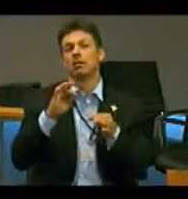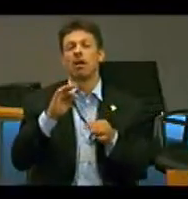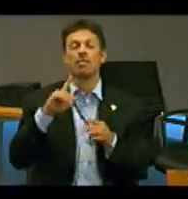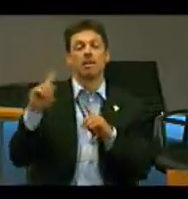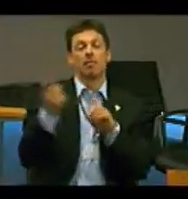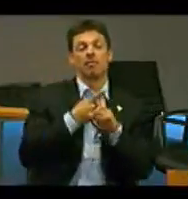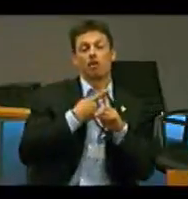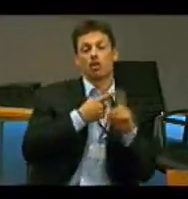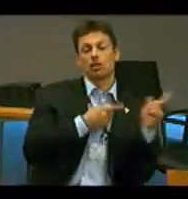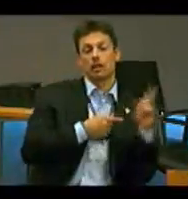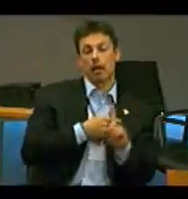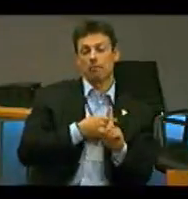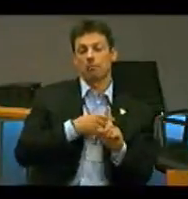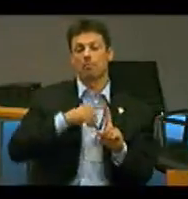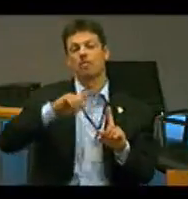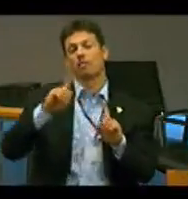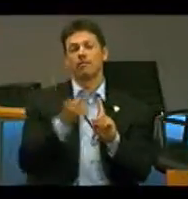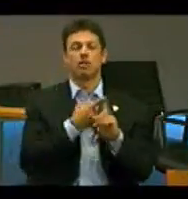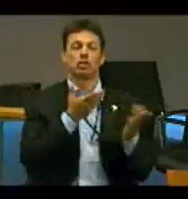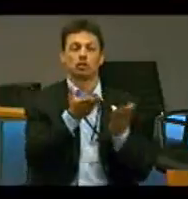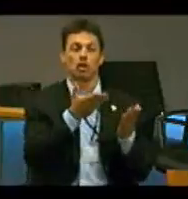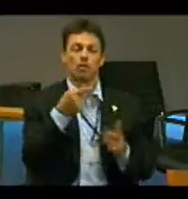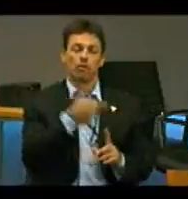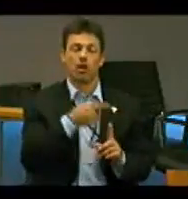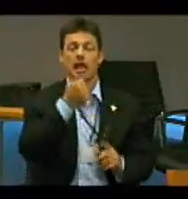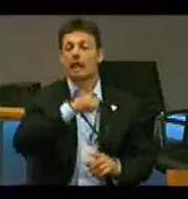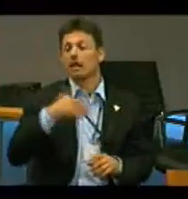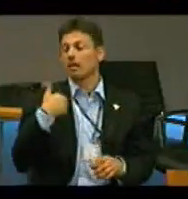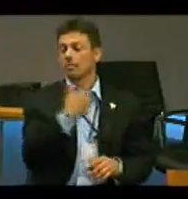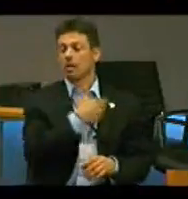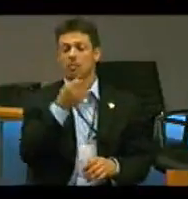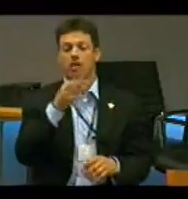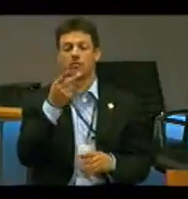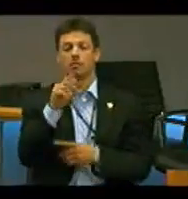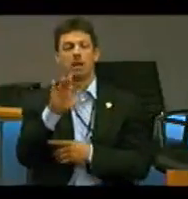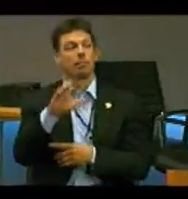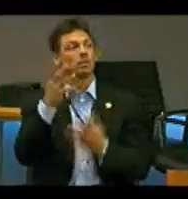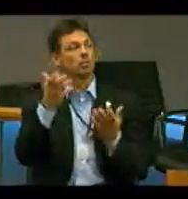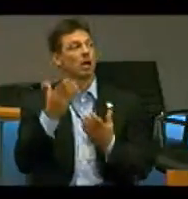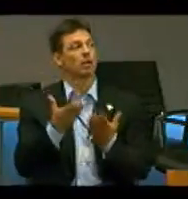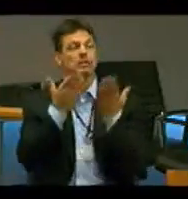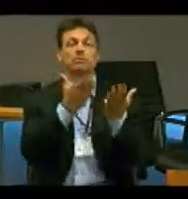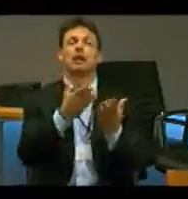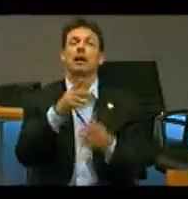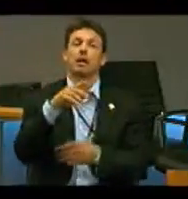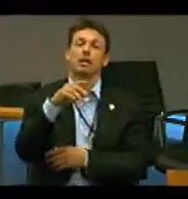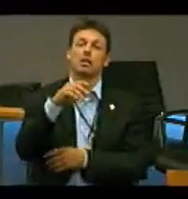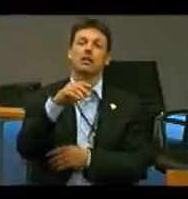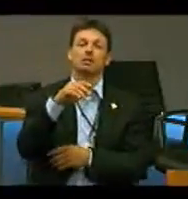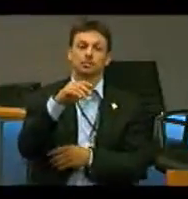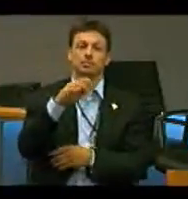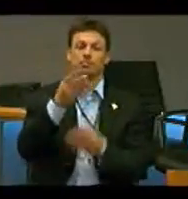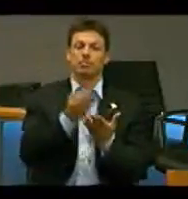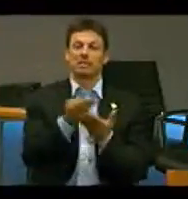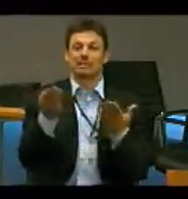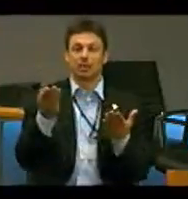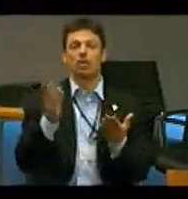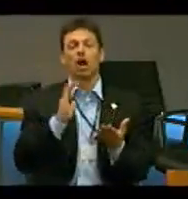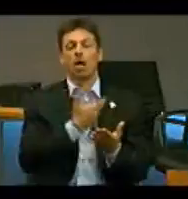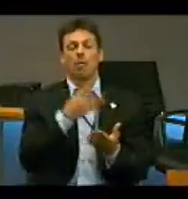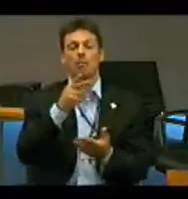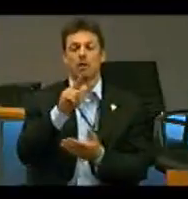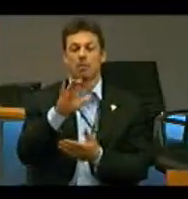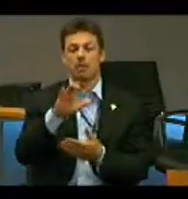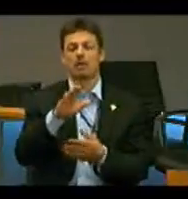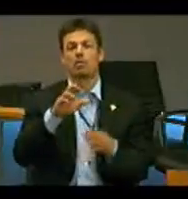first-served basis. For any member of the public who would like to submit materials for our review, our public record will remain open until